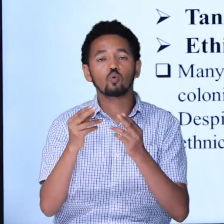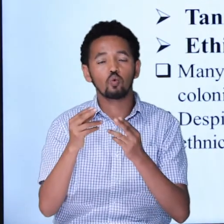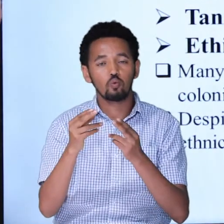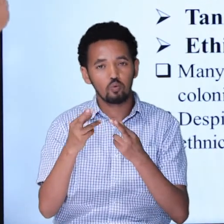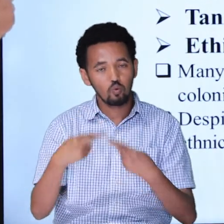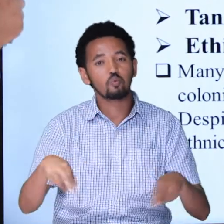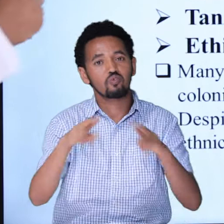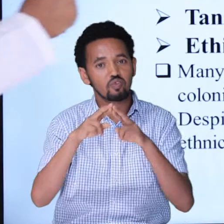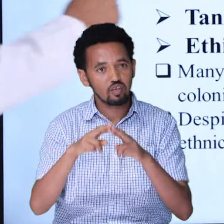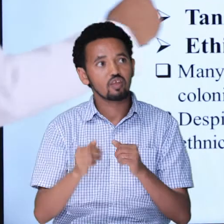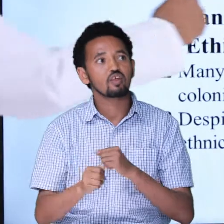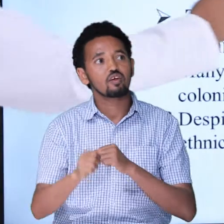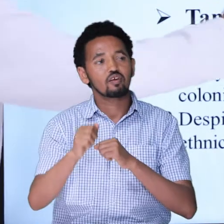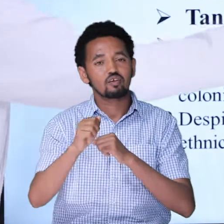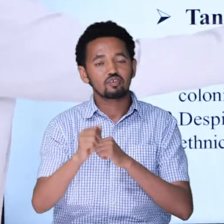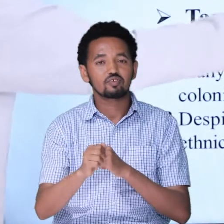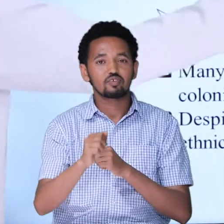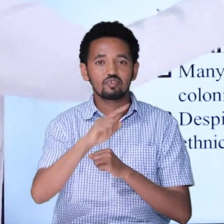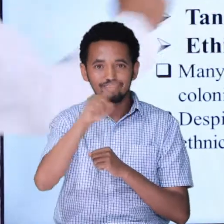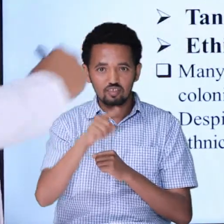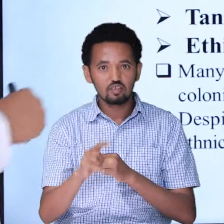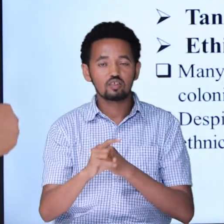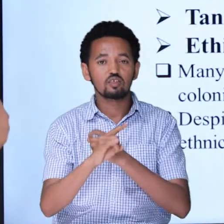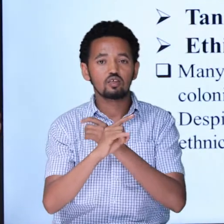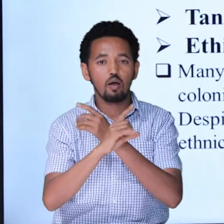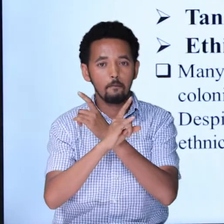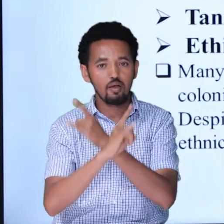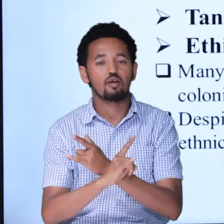In Zambia, about 73 ethnic groups.